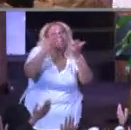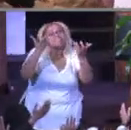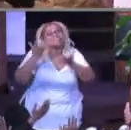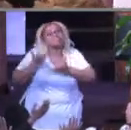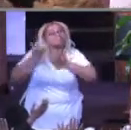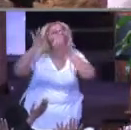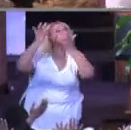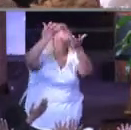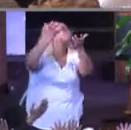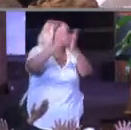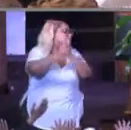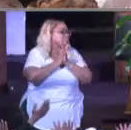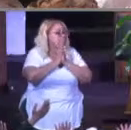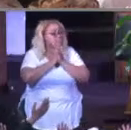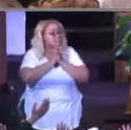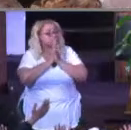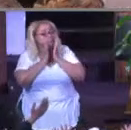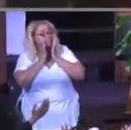him.